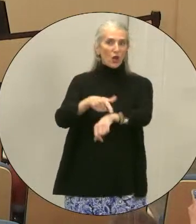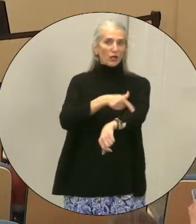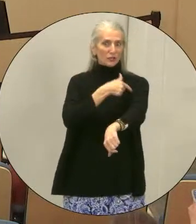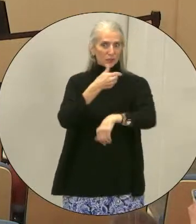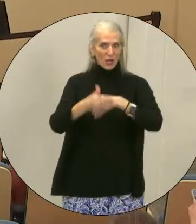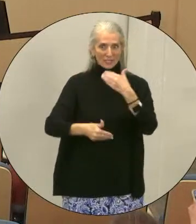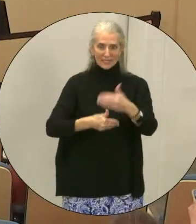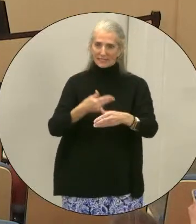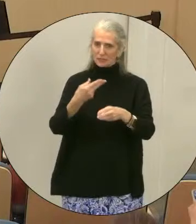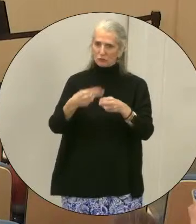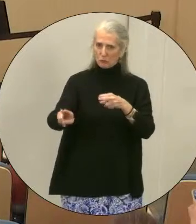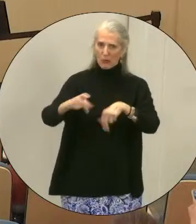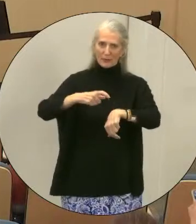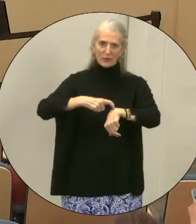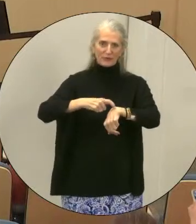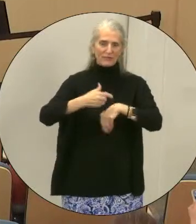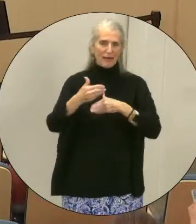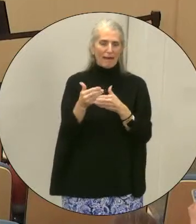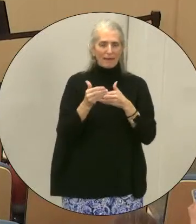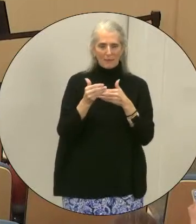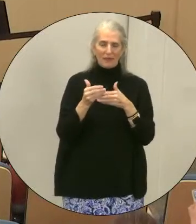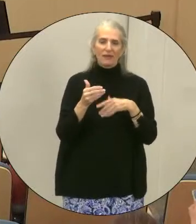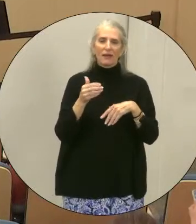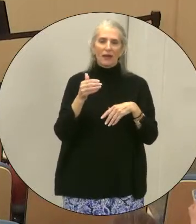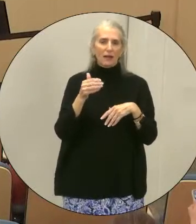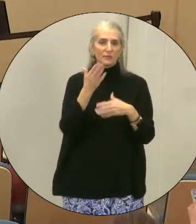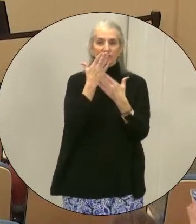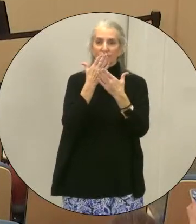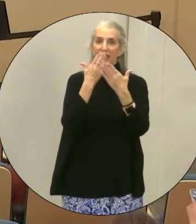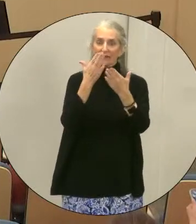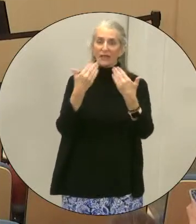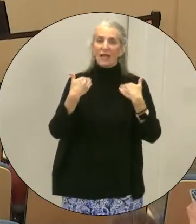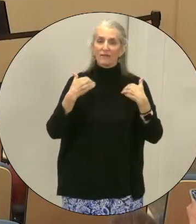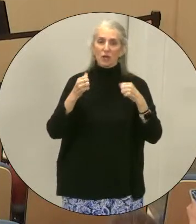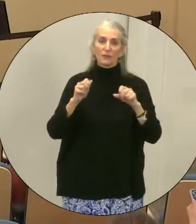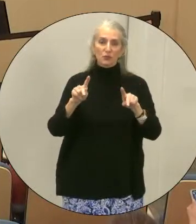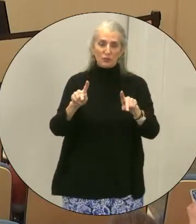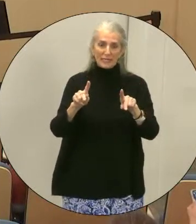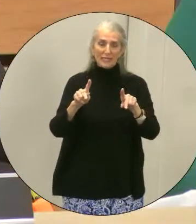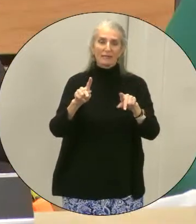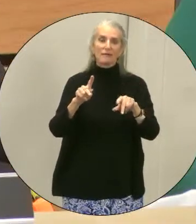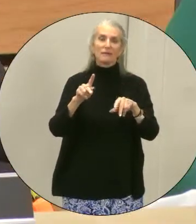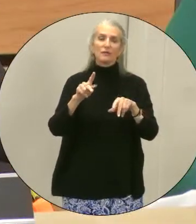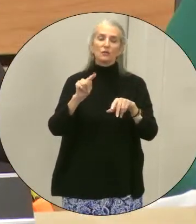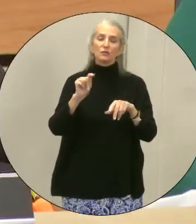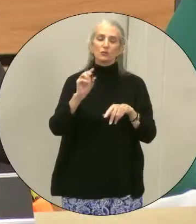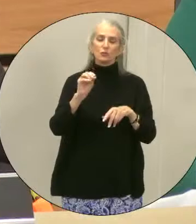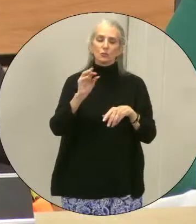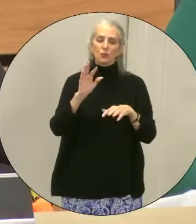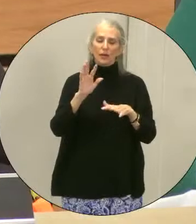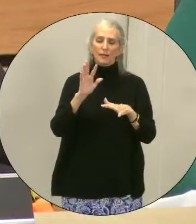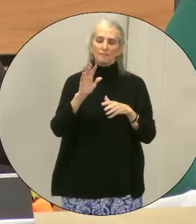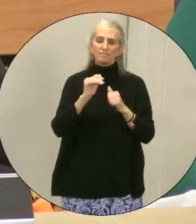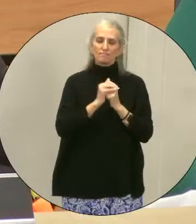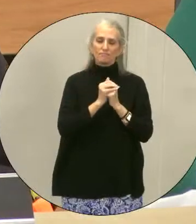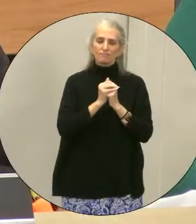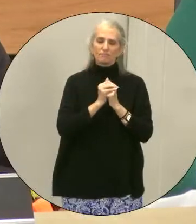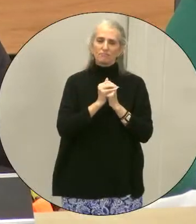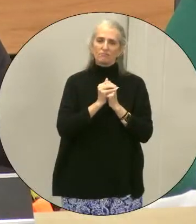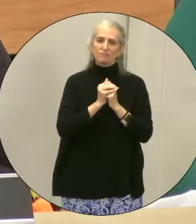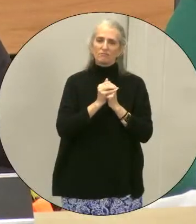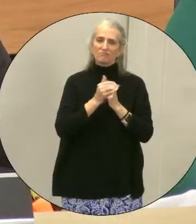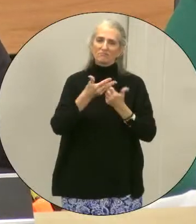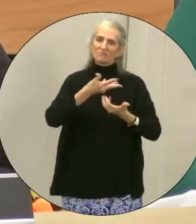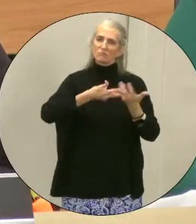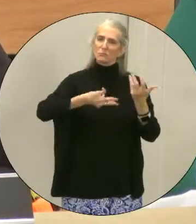of time for me. And I'm just thankful that I had the opportunity to be amongst